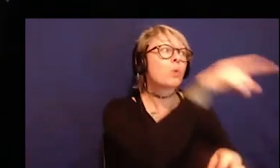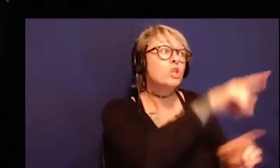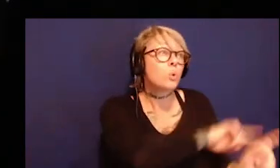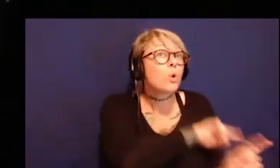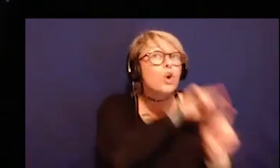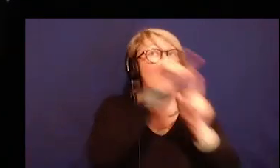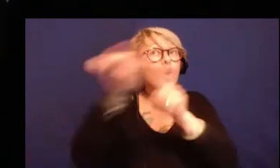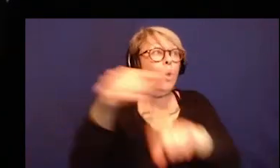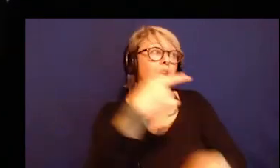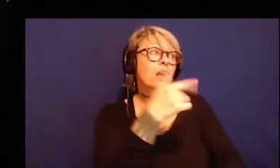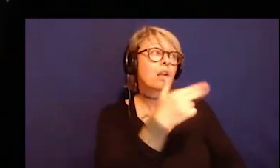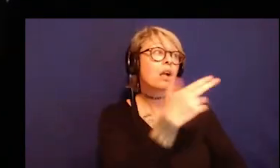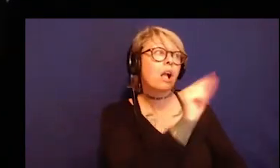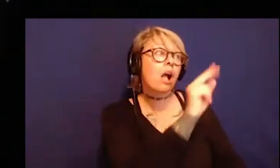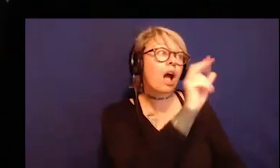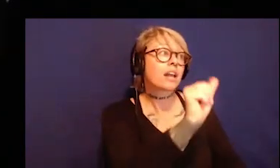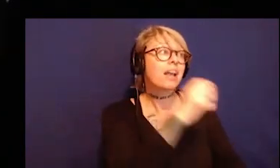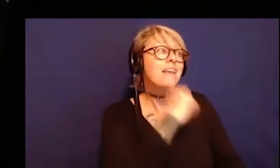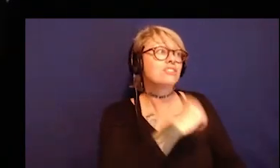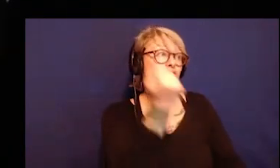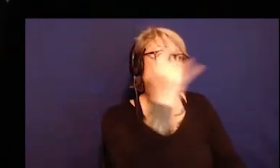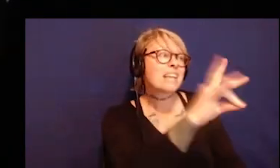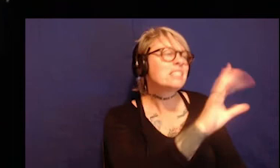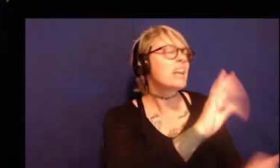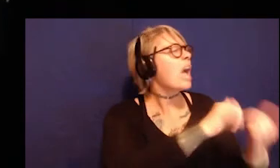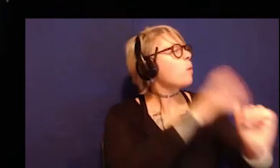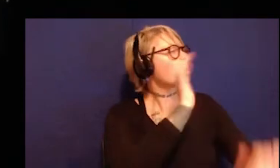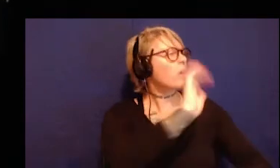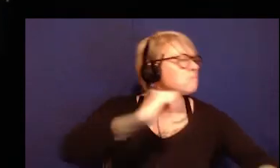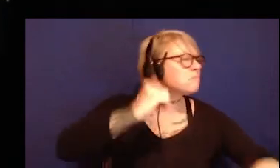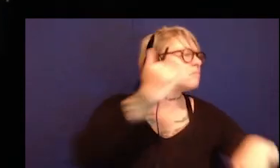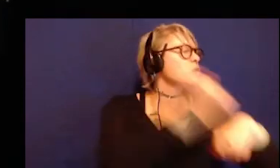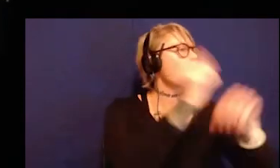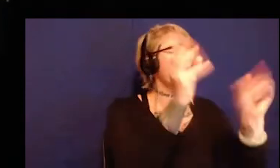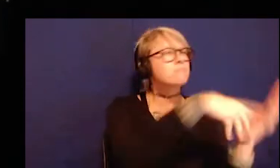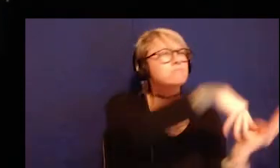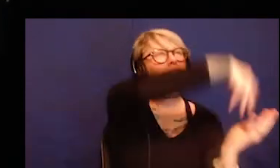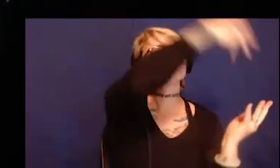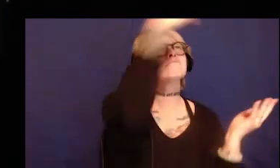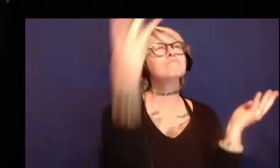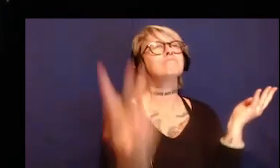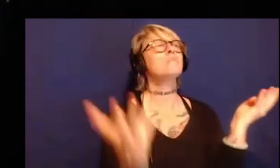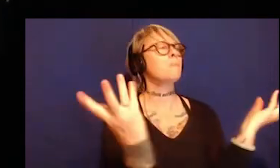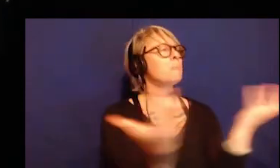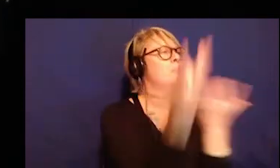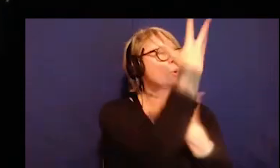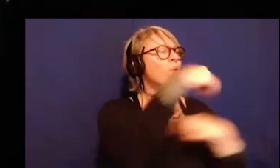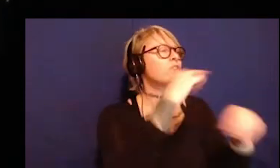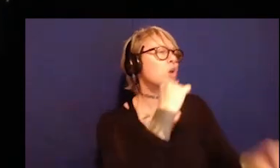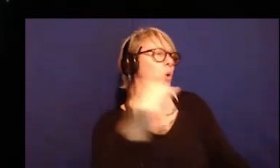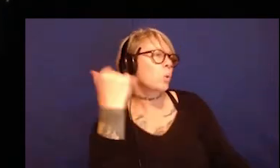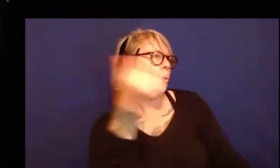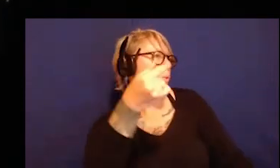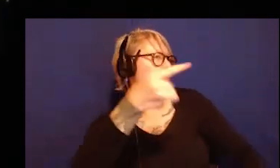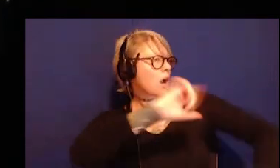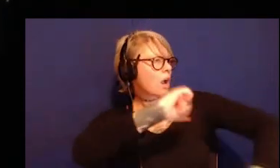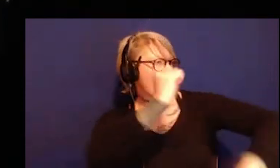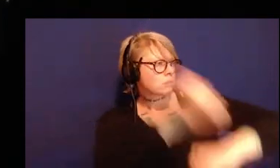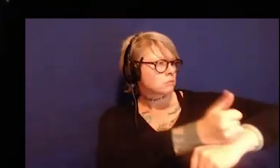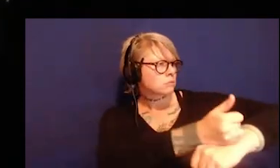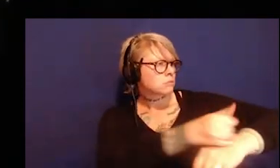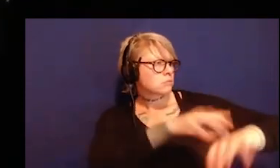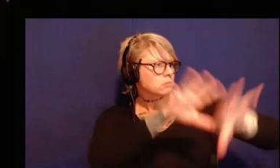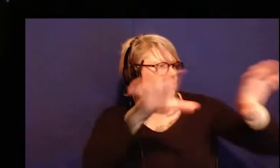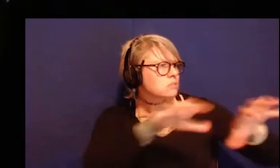at 18, how do you plan to build your glorious gilded rainbow palace? Because she's queer, she's here, right? Even